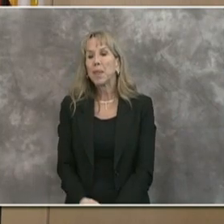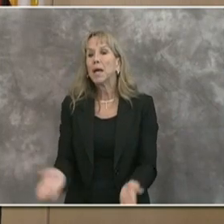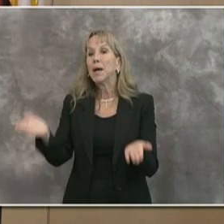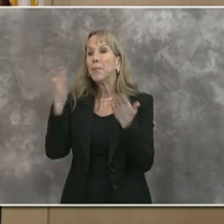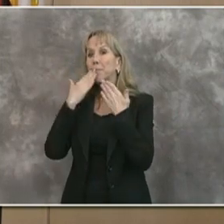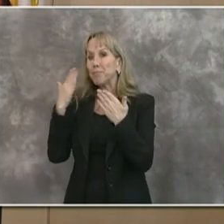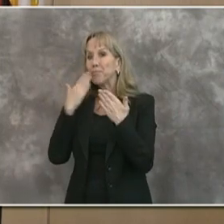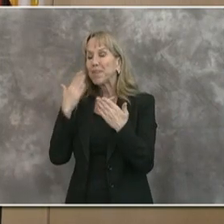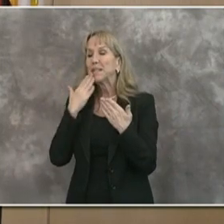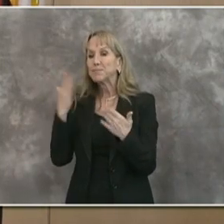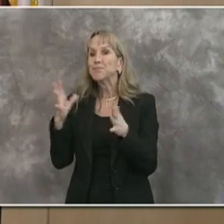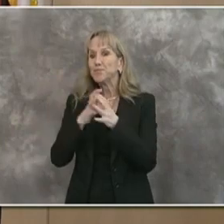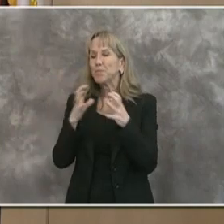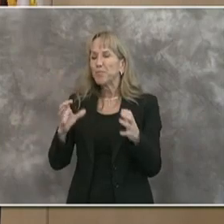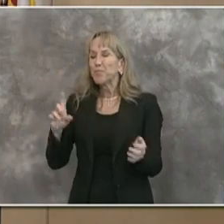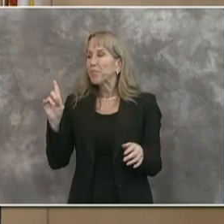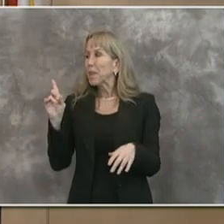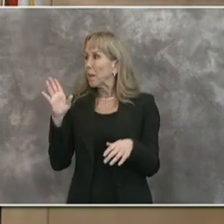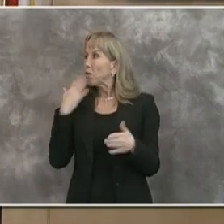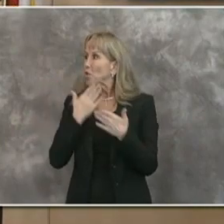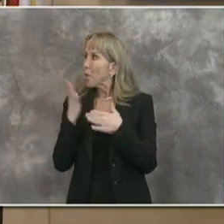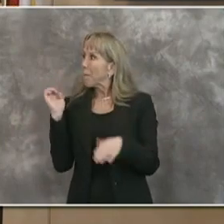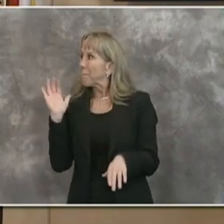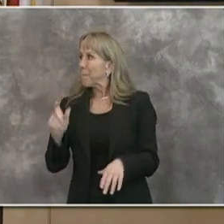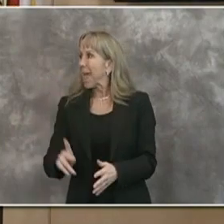Thank you so much. Good to be back.